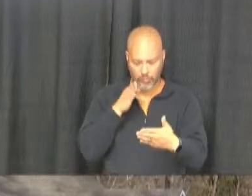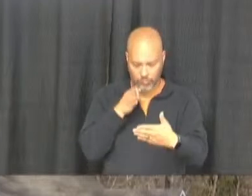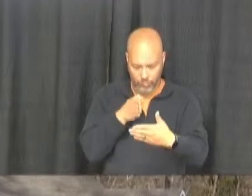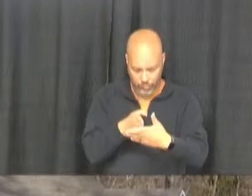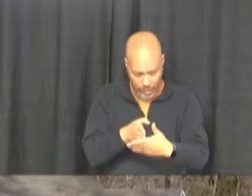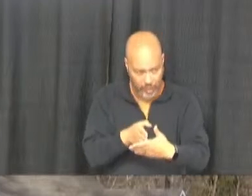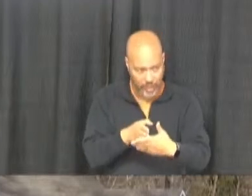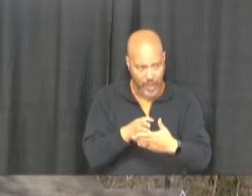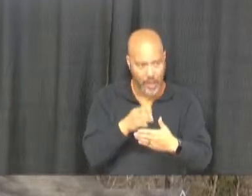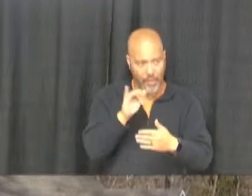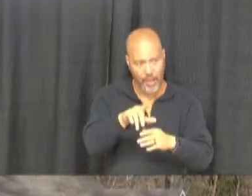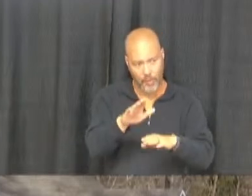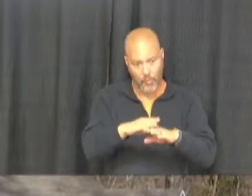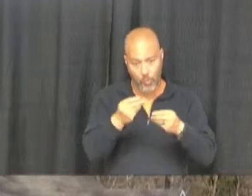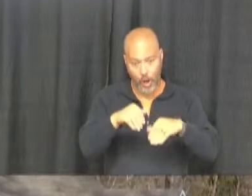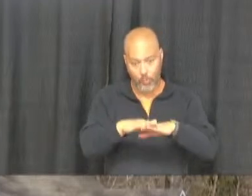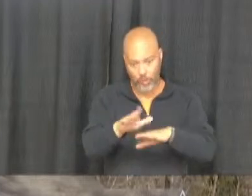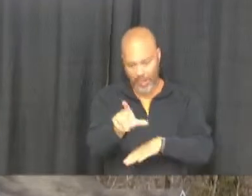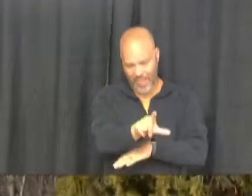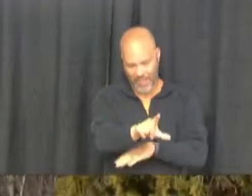it, the property would be down on the left.